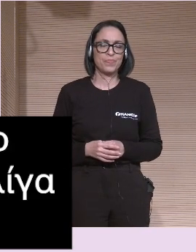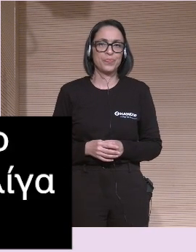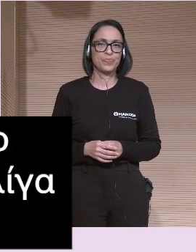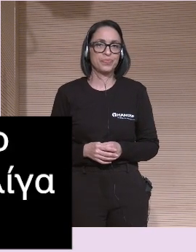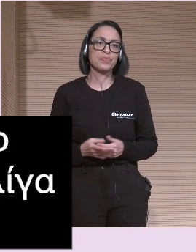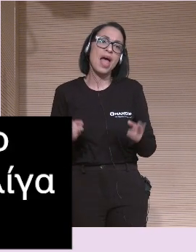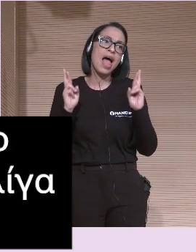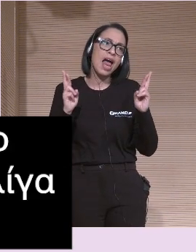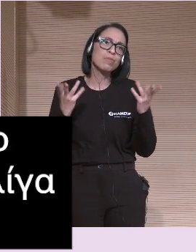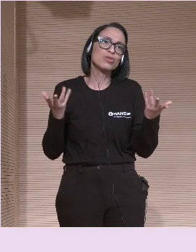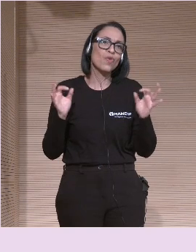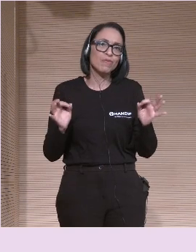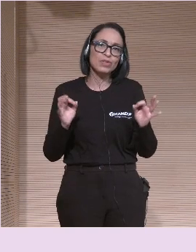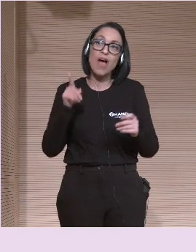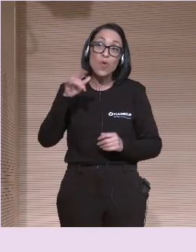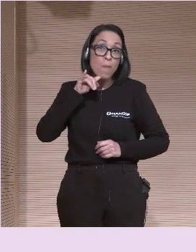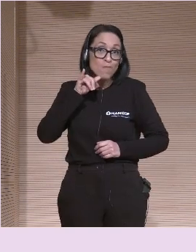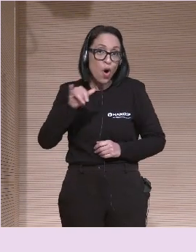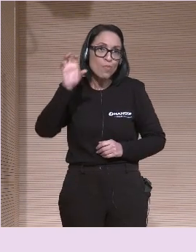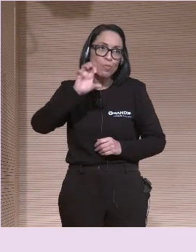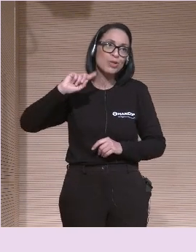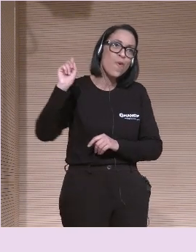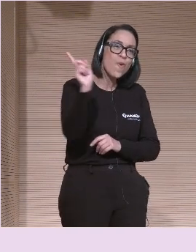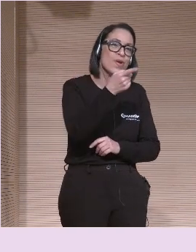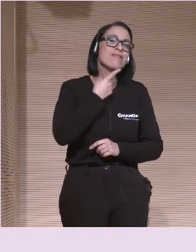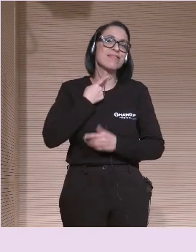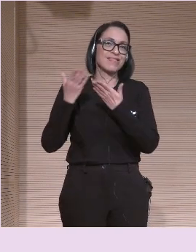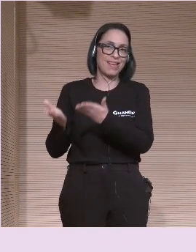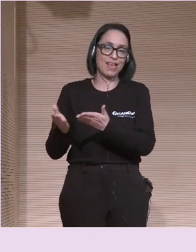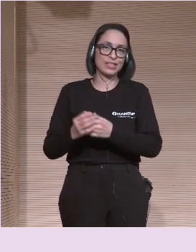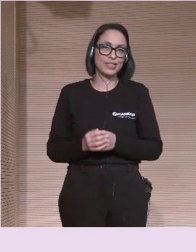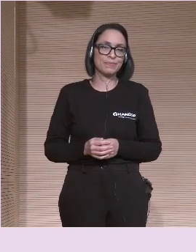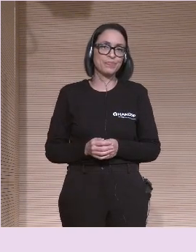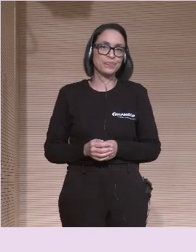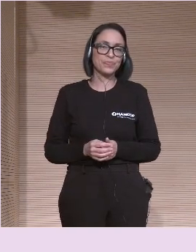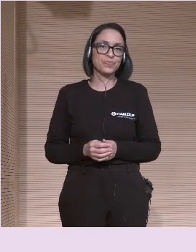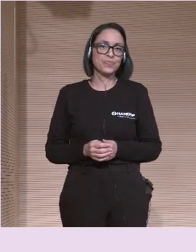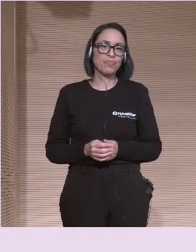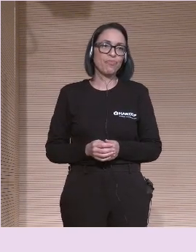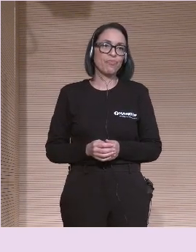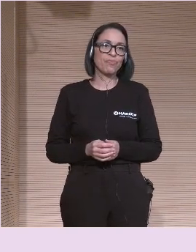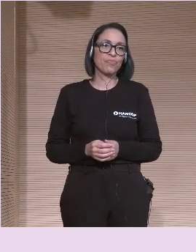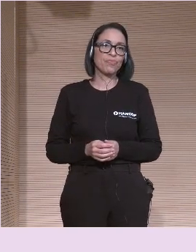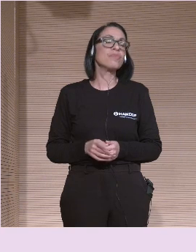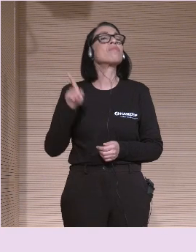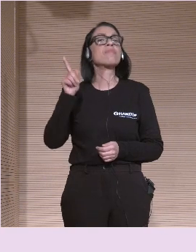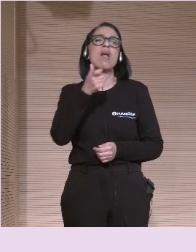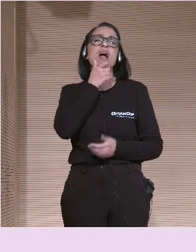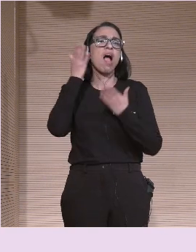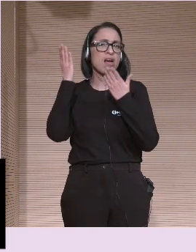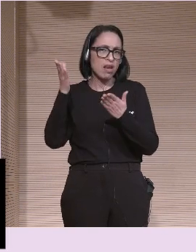permanent museum in a few years' time. So why? Well, we say, you know, Britain is really a country that's been kind of made